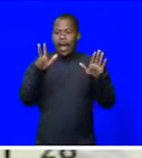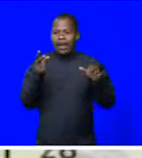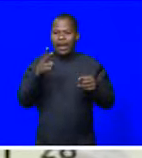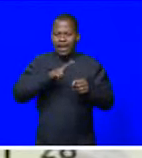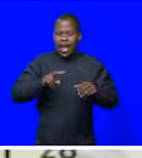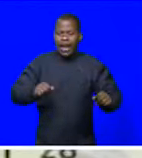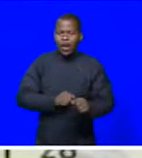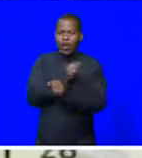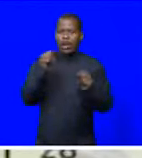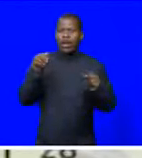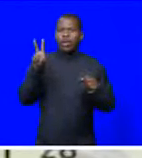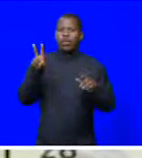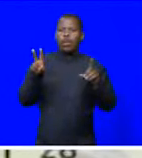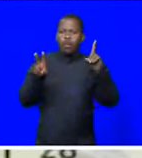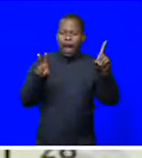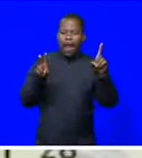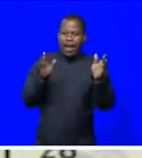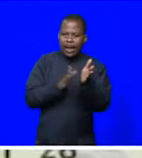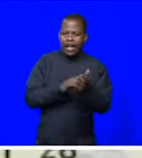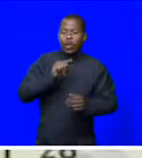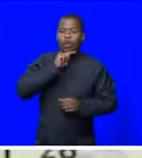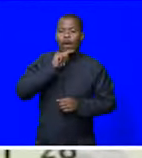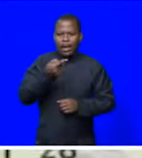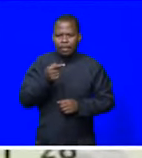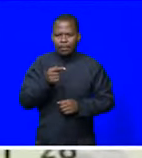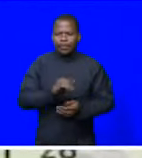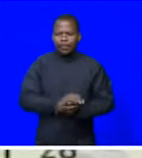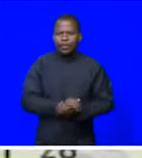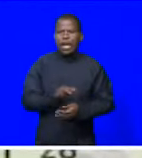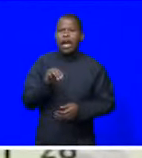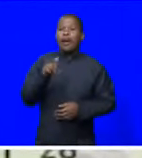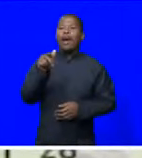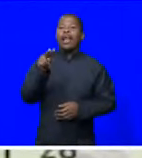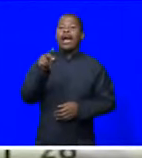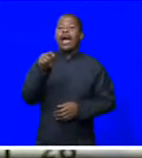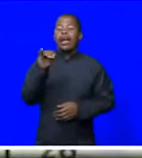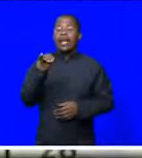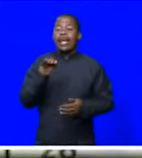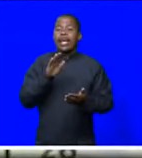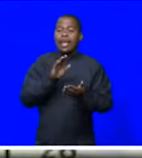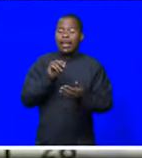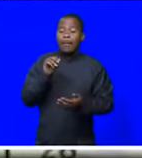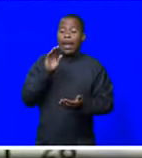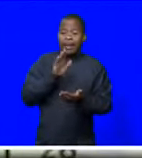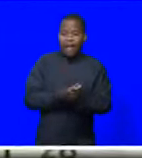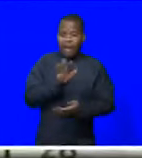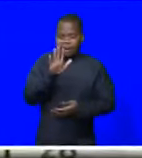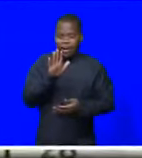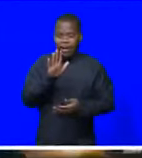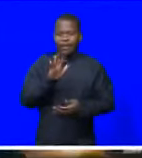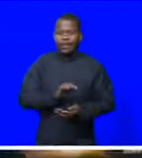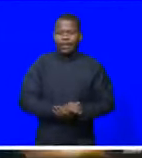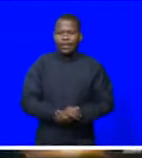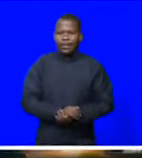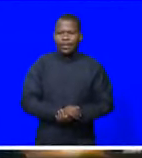2-1, while Marandi Chiefs remain 15th with 21 points. For Eswatini TV Sports, Fabiso Msonera,